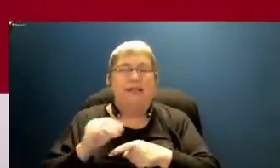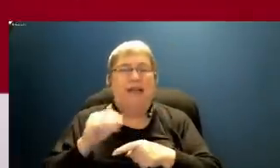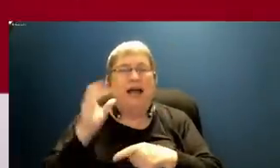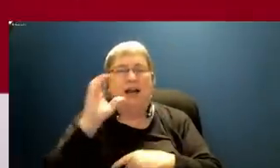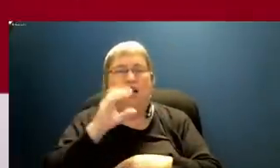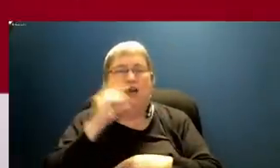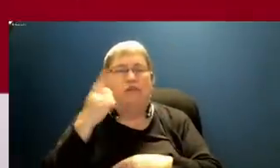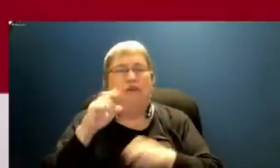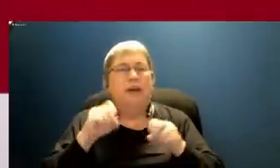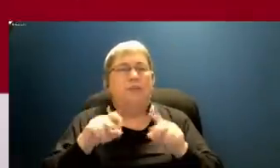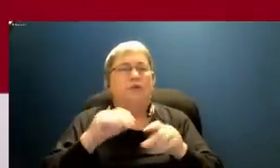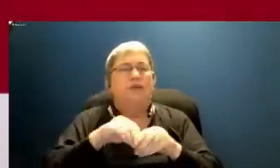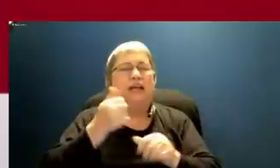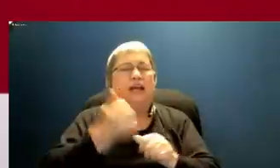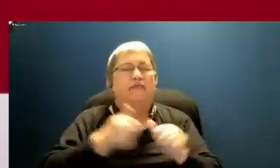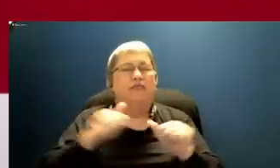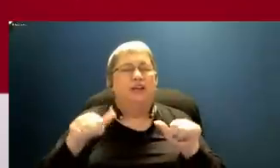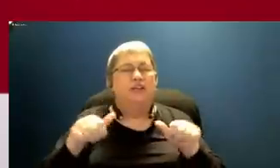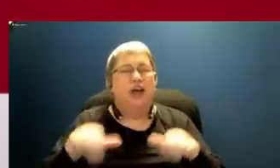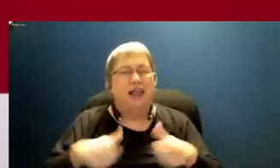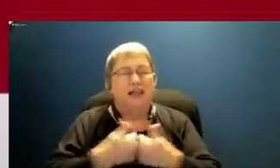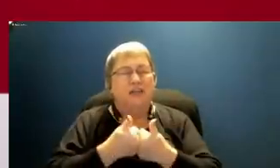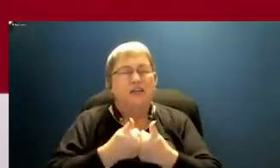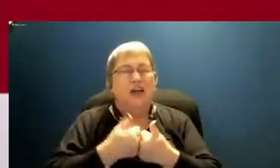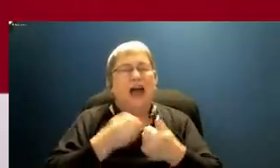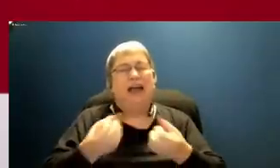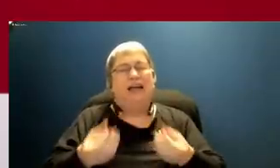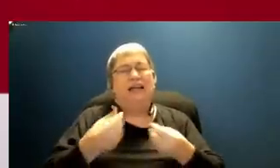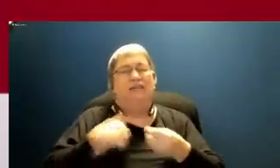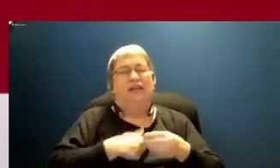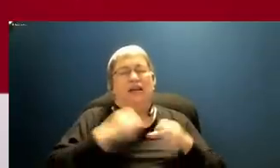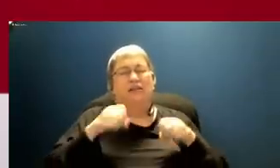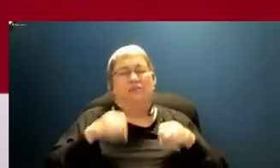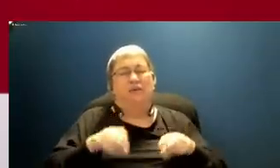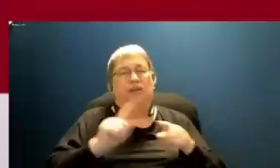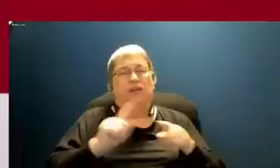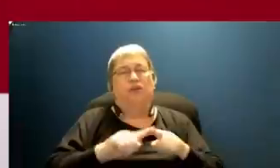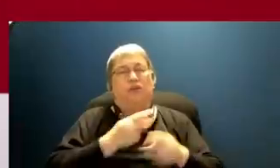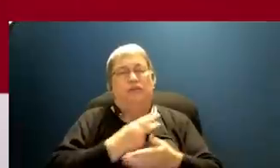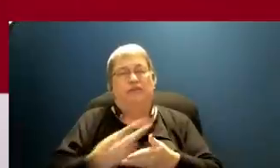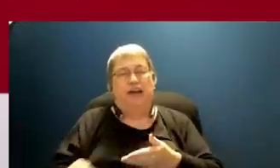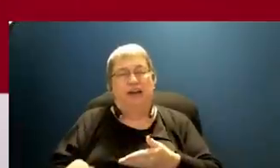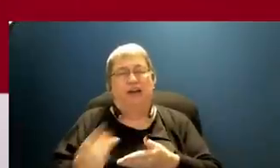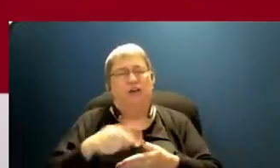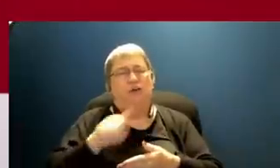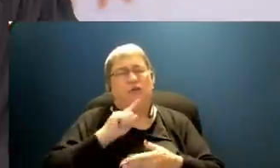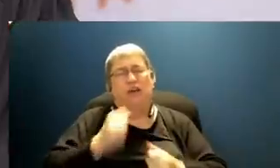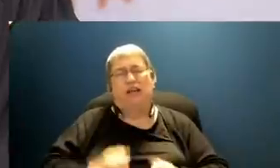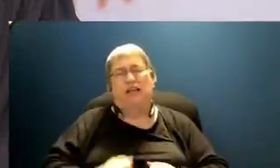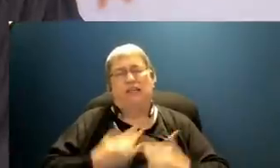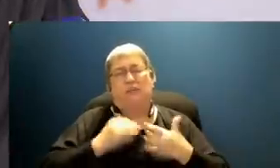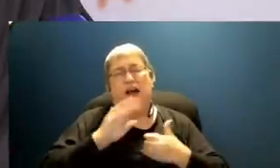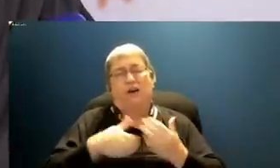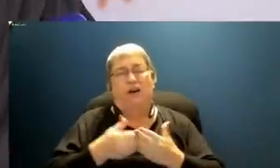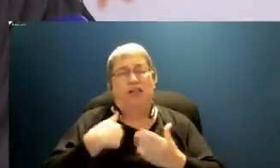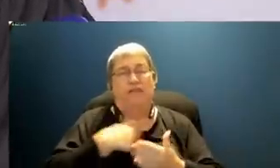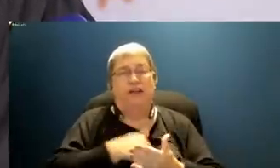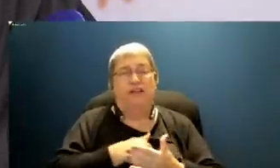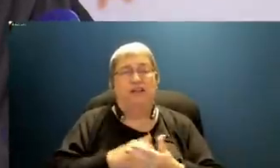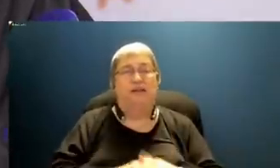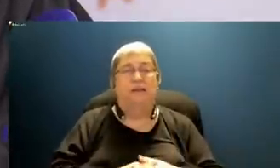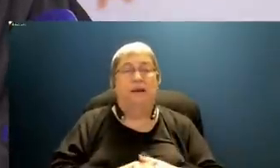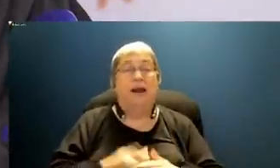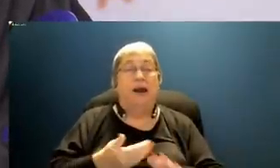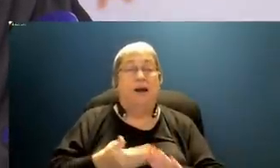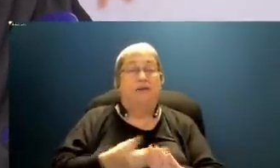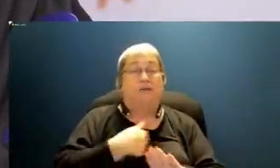for giving us permission to fail as we dare greatly. You are an inspiration to us all. And before we get